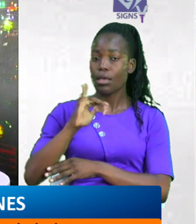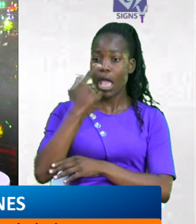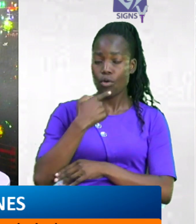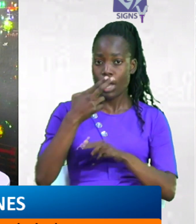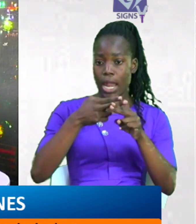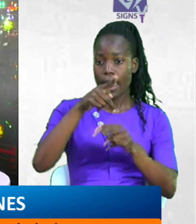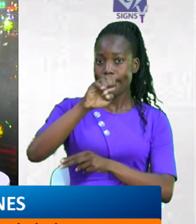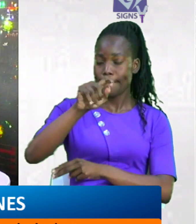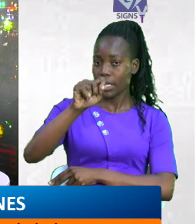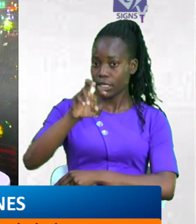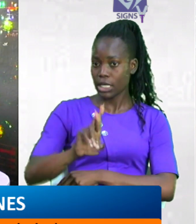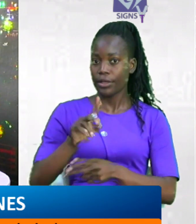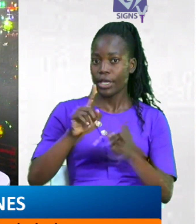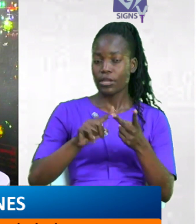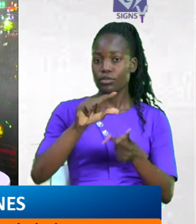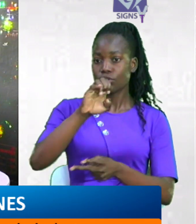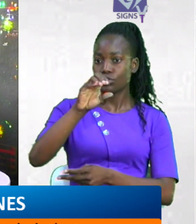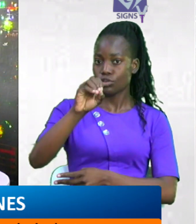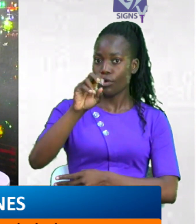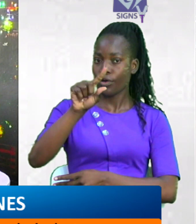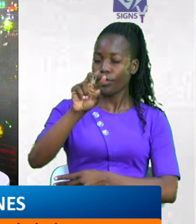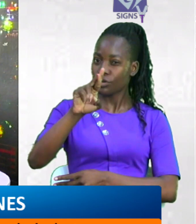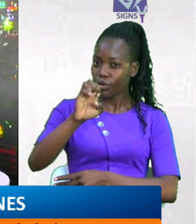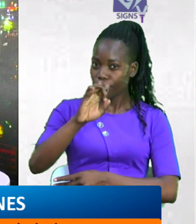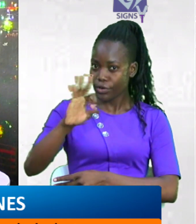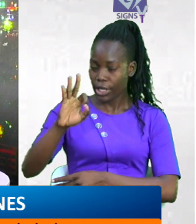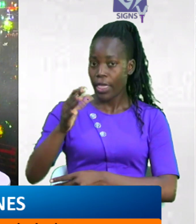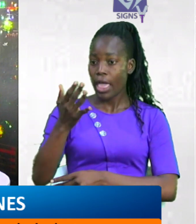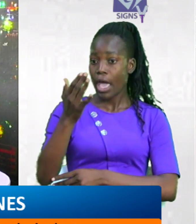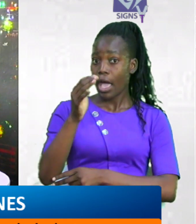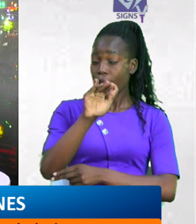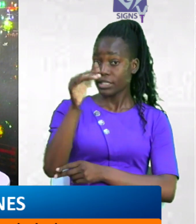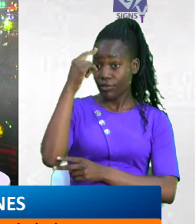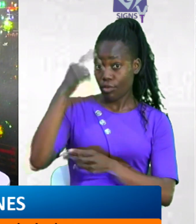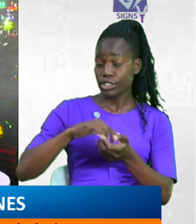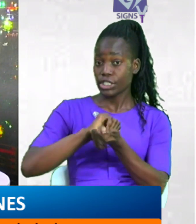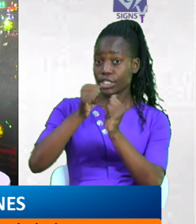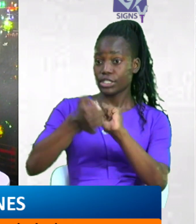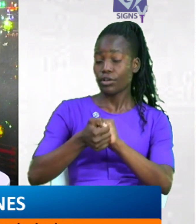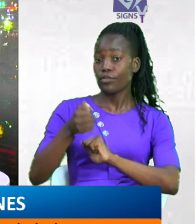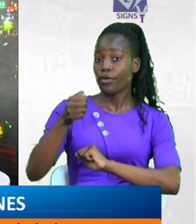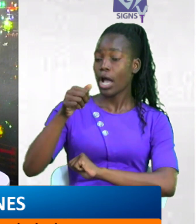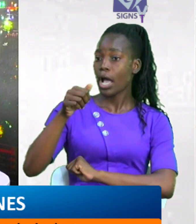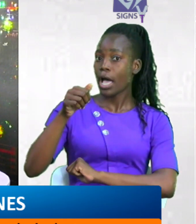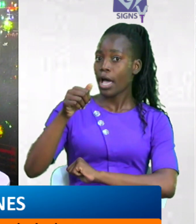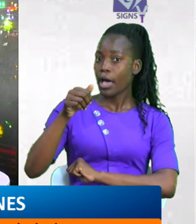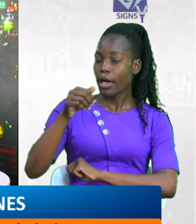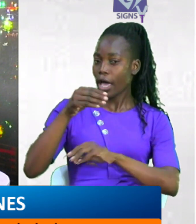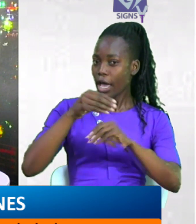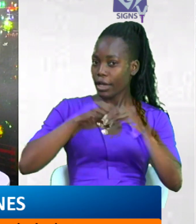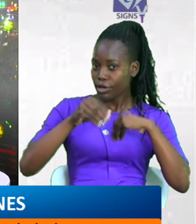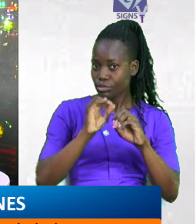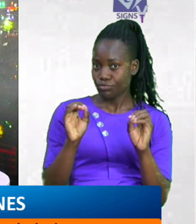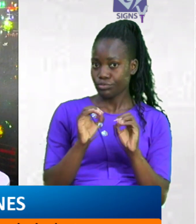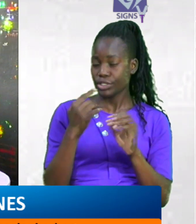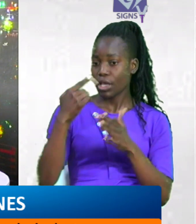Laws Act. Now, Prime Cabinet Secretary Musalia Mudavadi has called for withdrawal of two bills by Peter Opondo Kaluma and